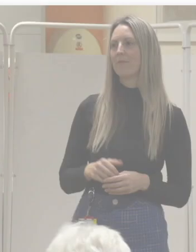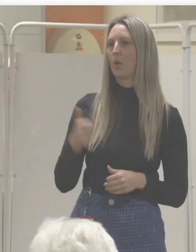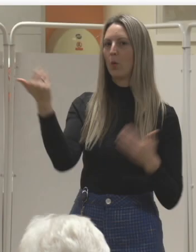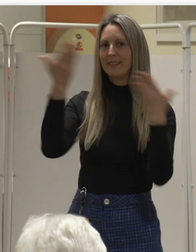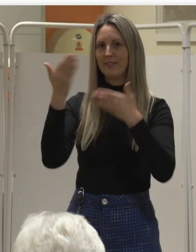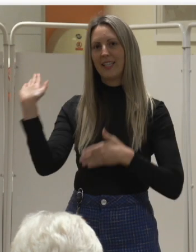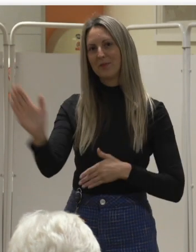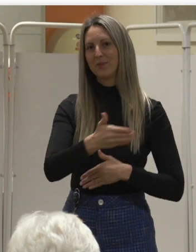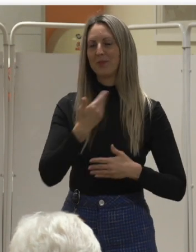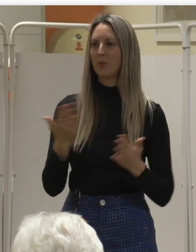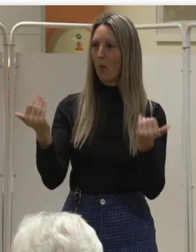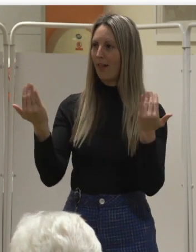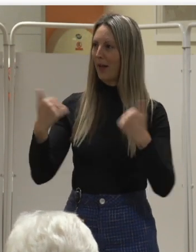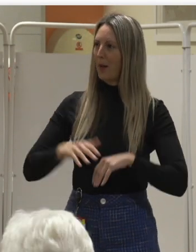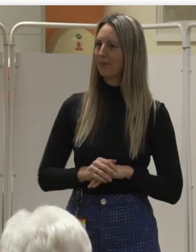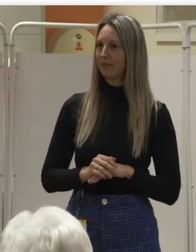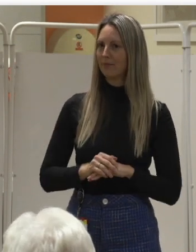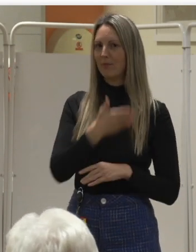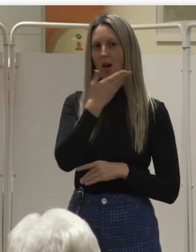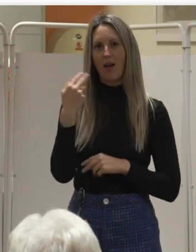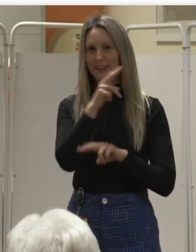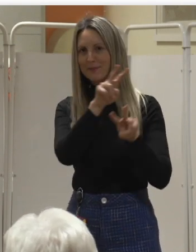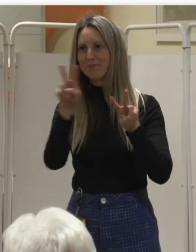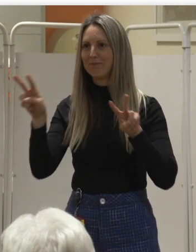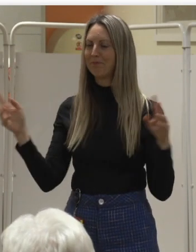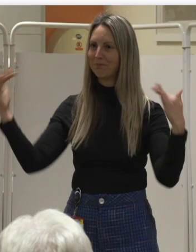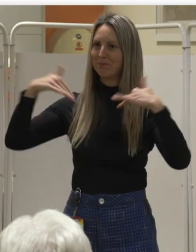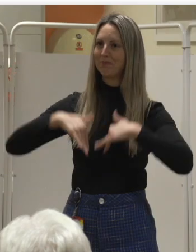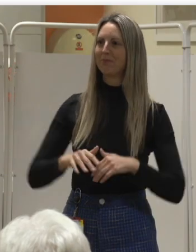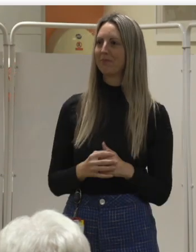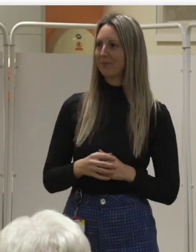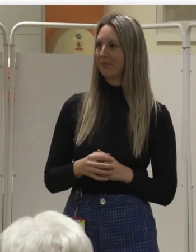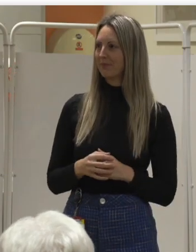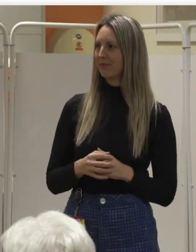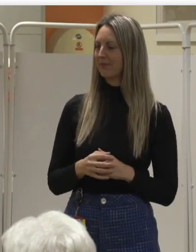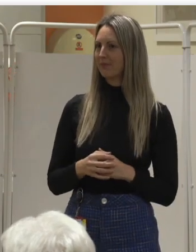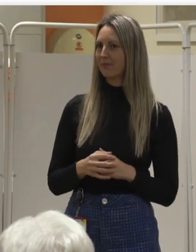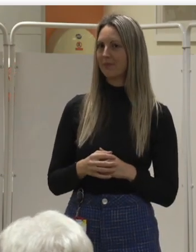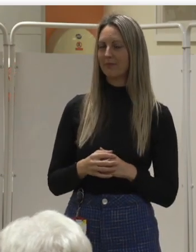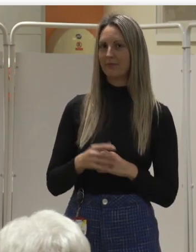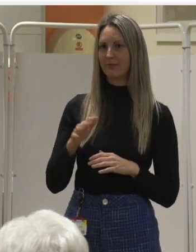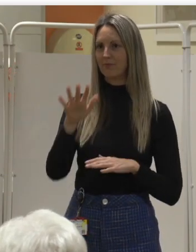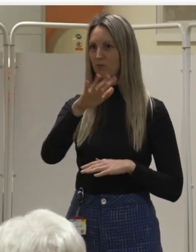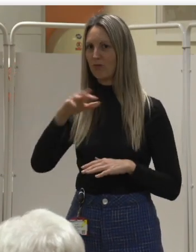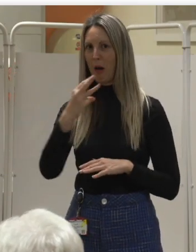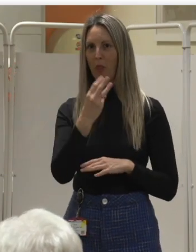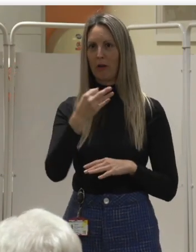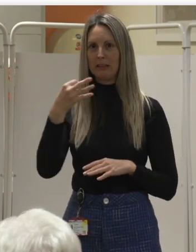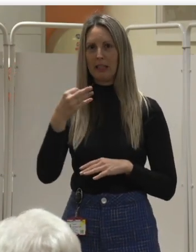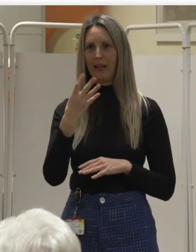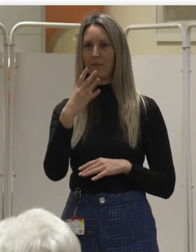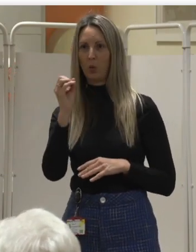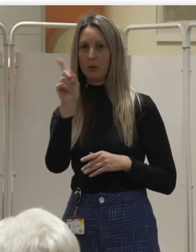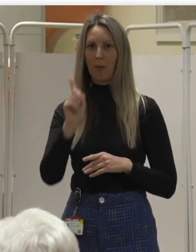Good evening, everyone. Welcome. It's lovely to see you all here tonight, and especially the 38 or 40 people we've got joining on Teams